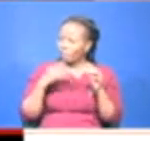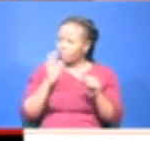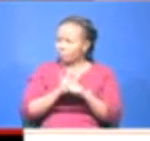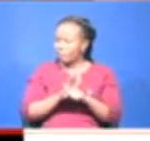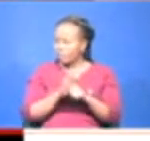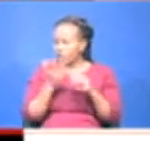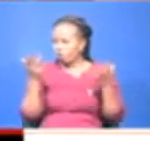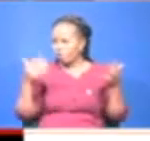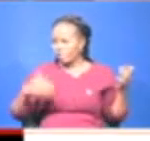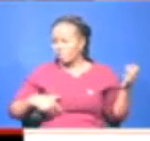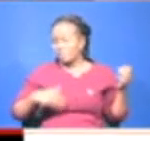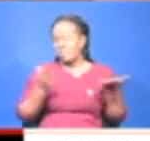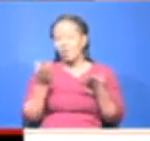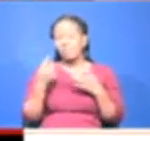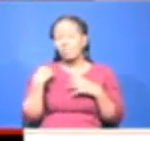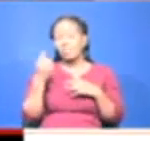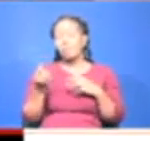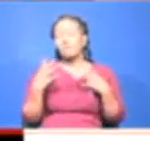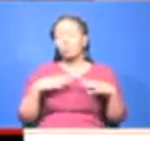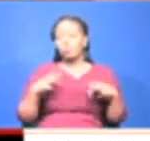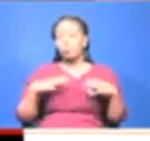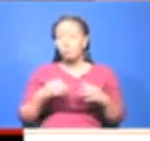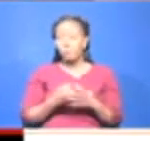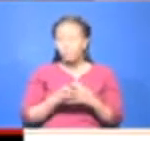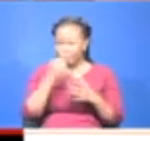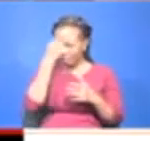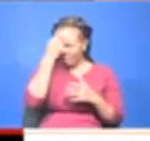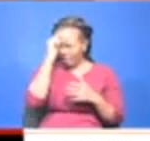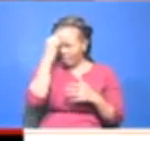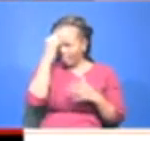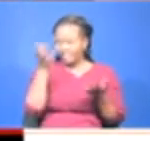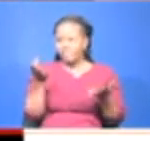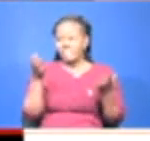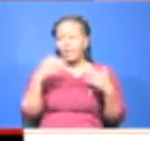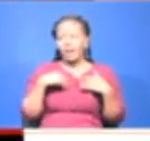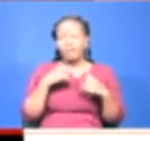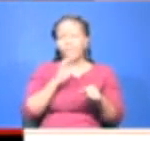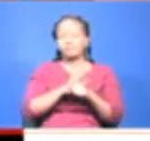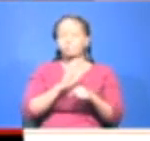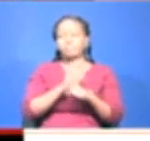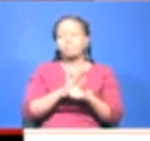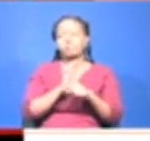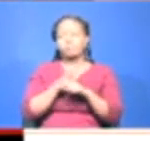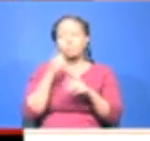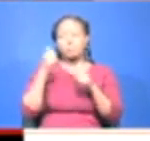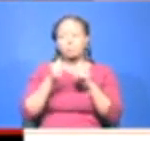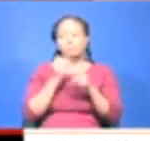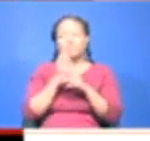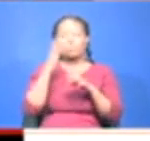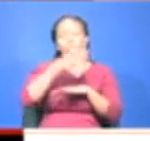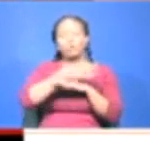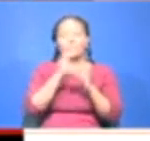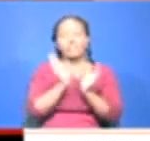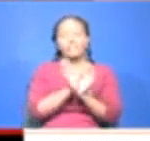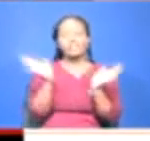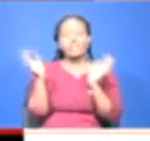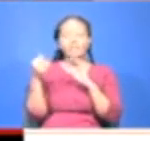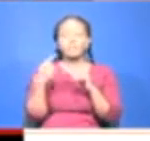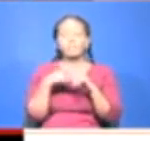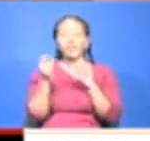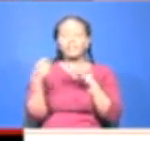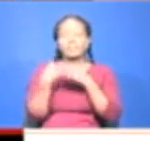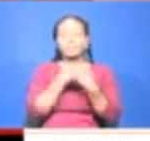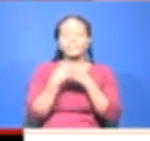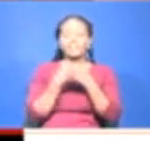population. India has a mix. We also have a young population, it's a much bigger country, the diversity and challenges are many more. I